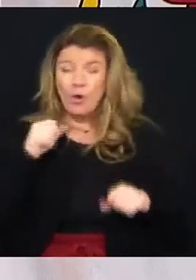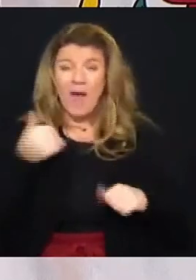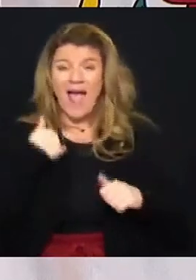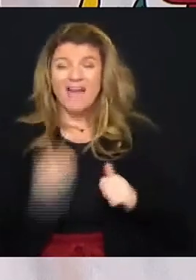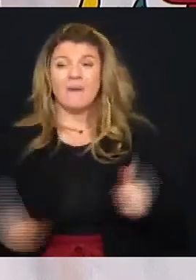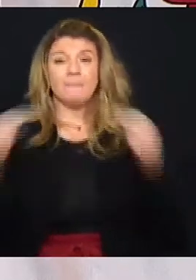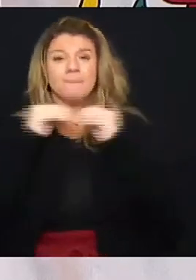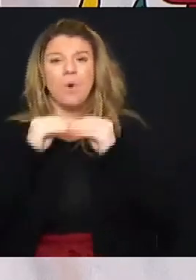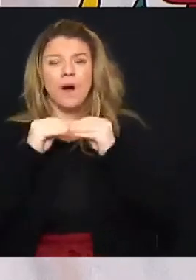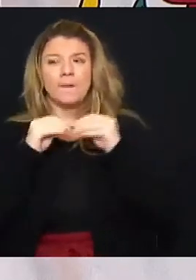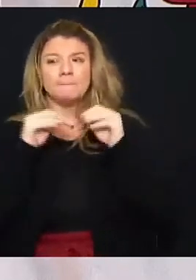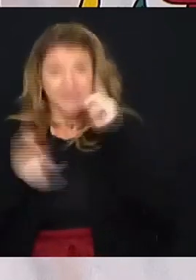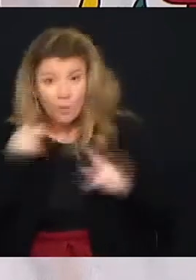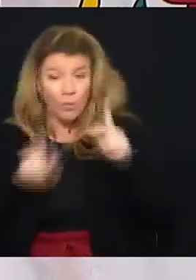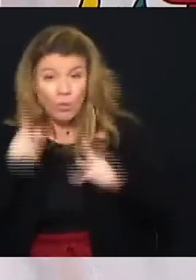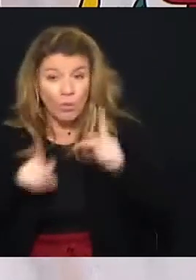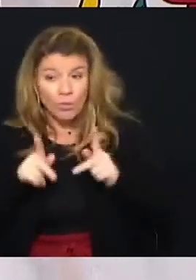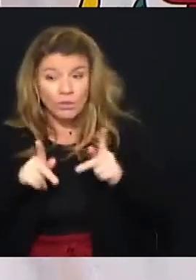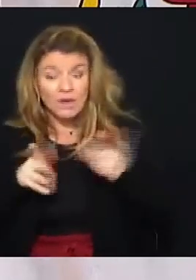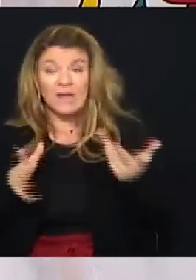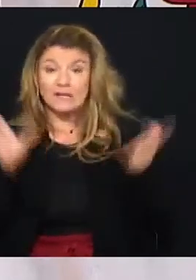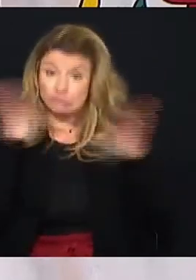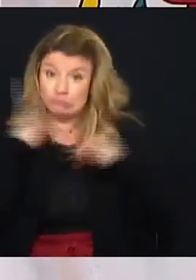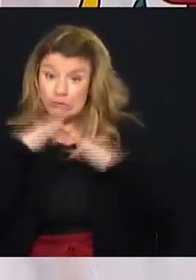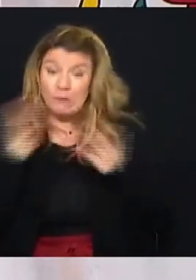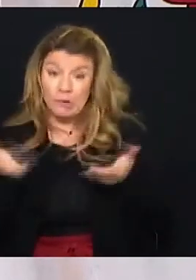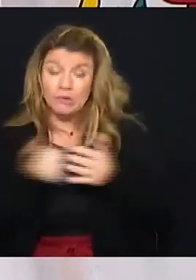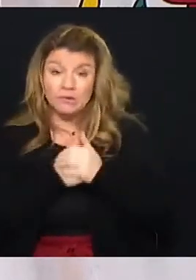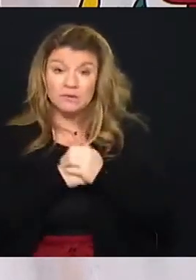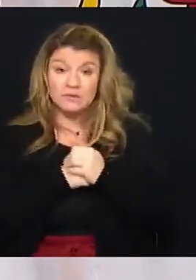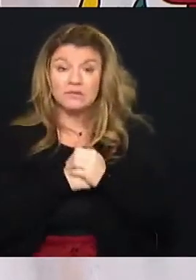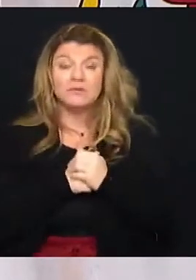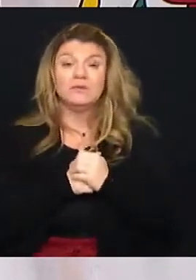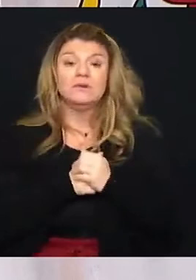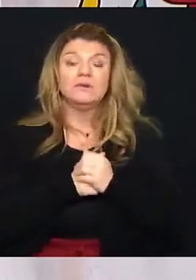more able bodies, you're in real trouble, real trouble.